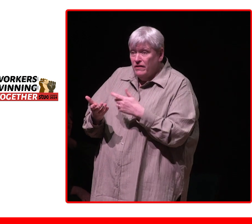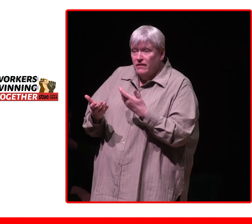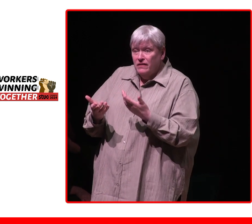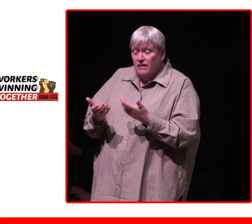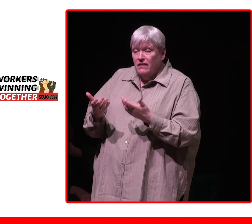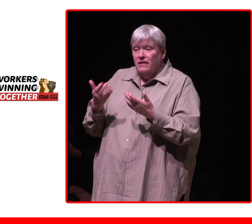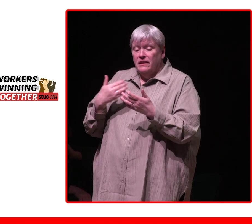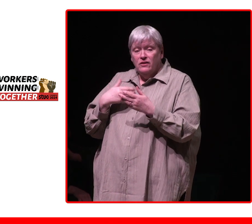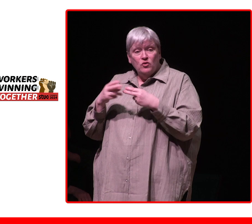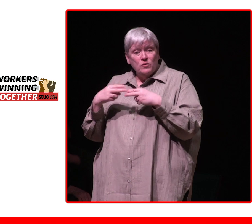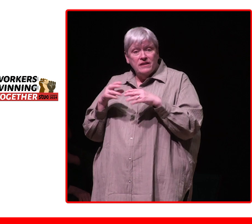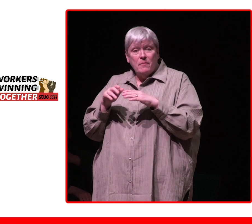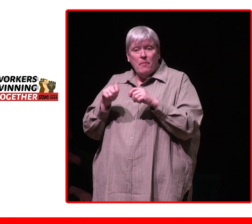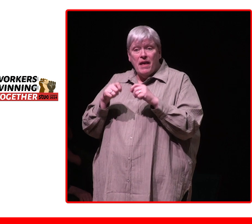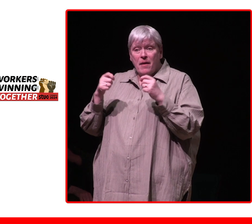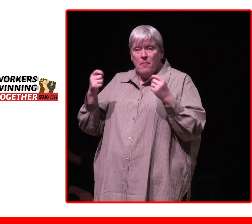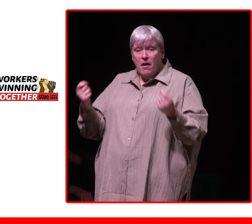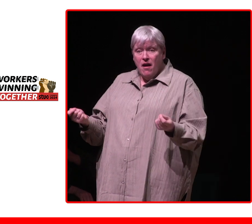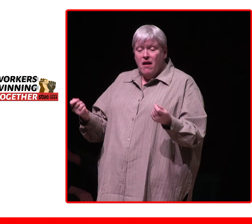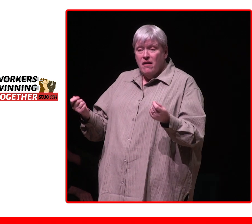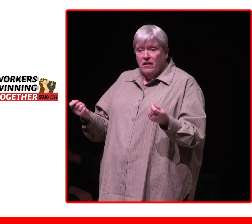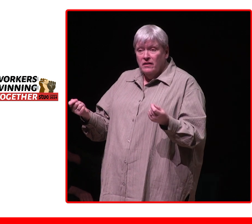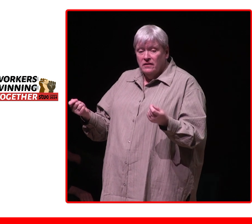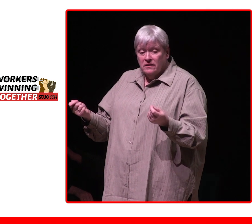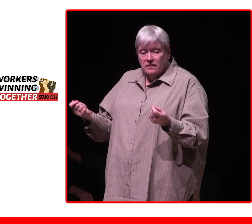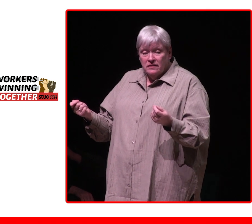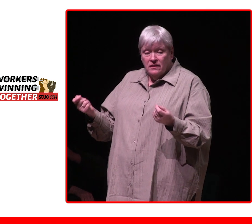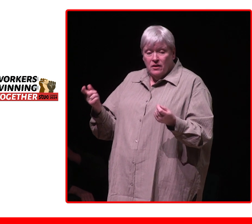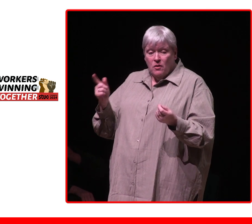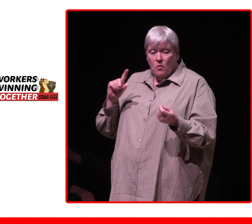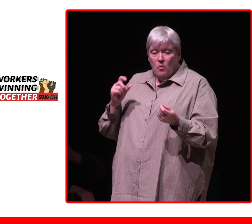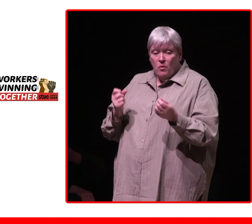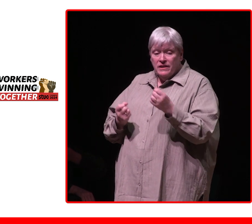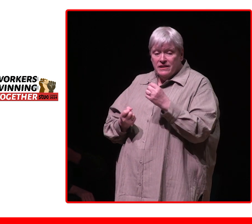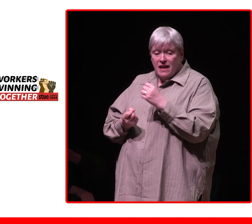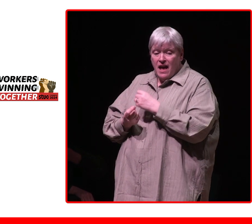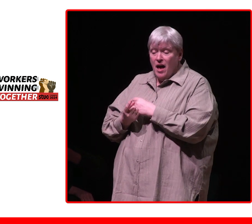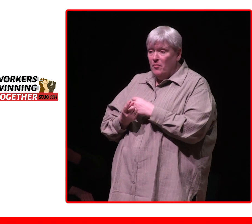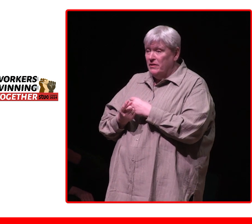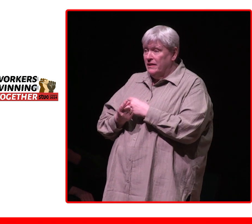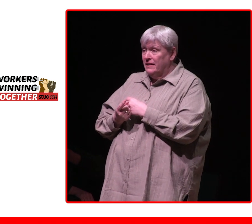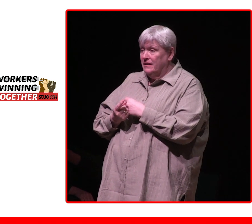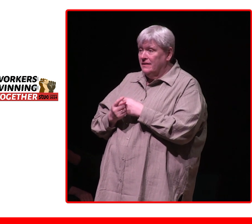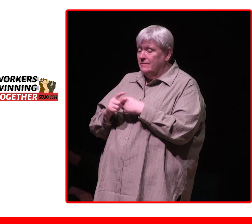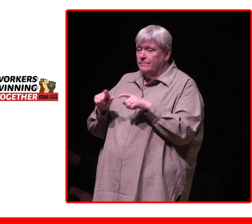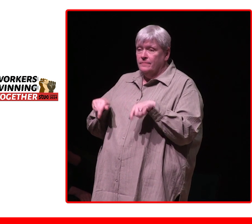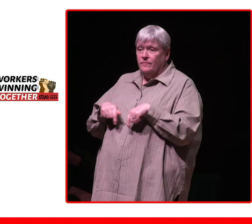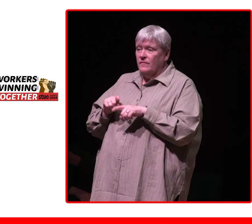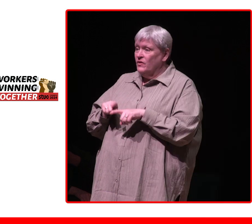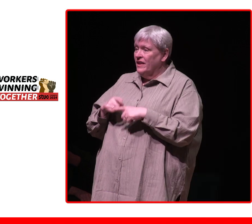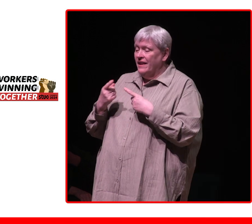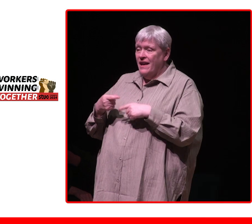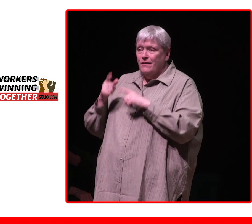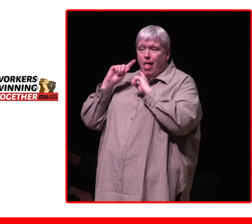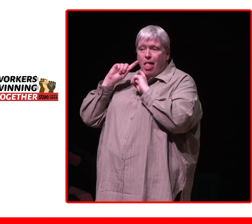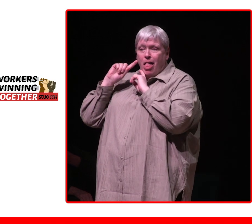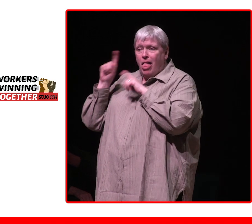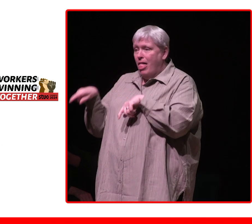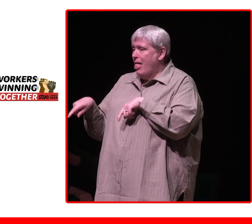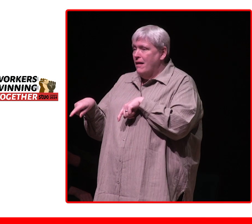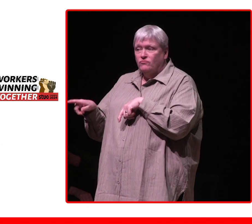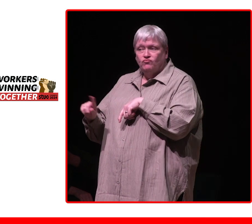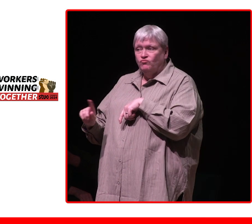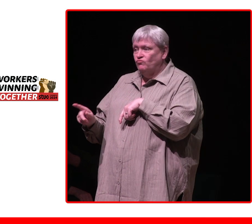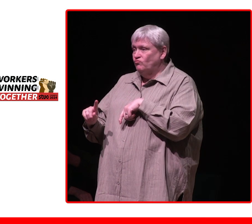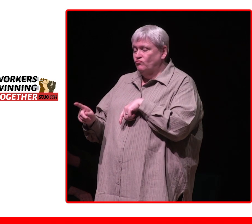in newspapers what is happening, and we cannot turn away.